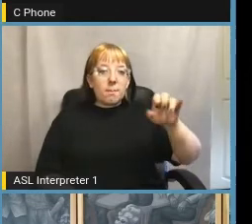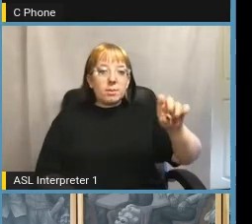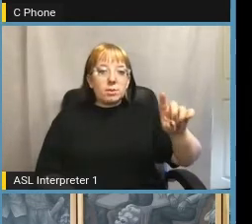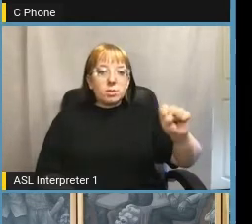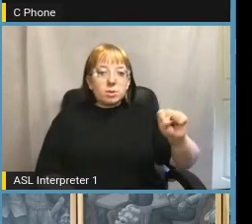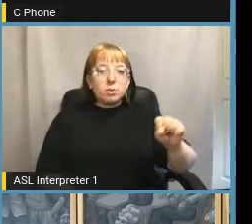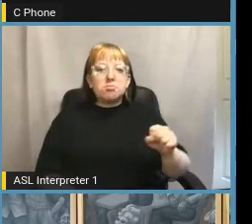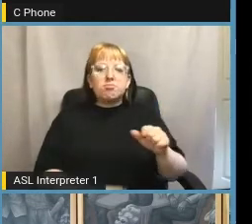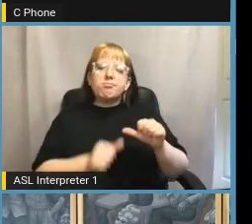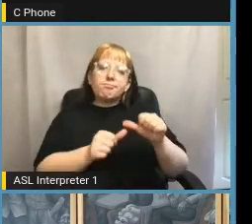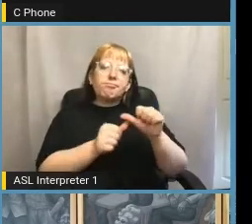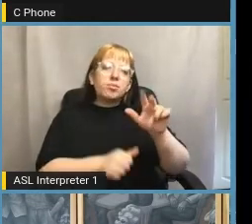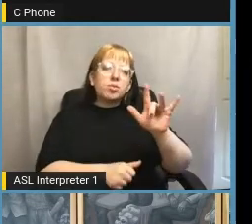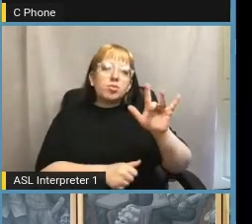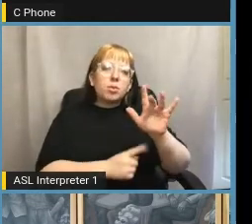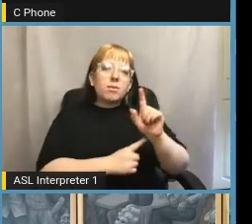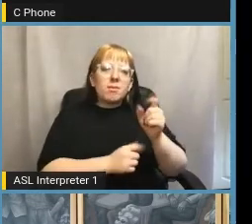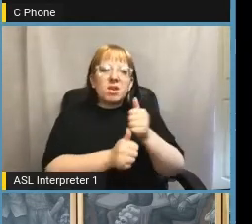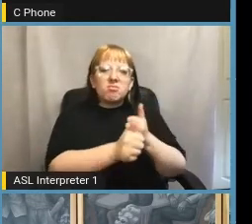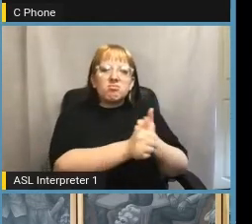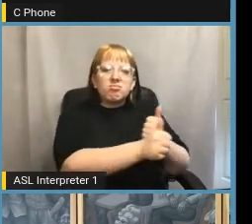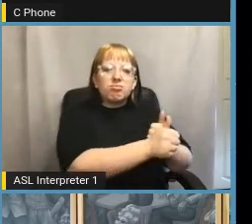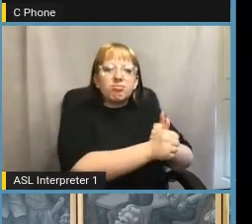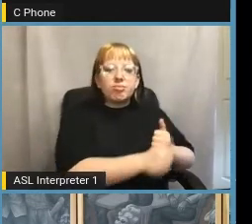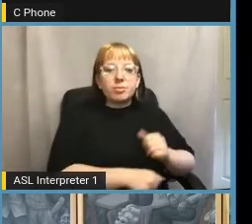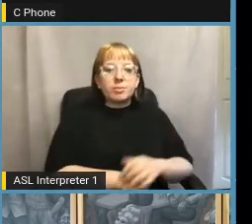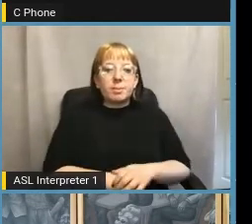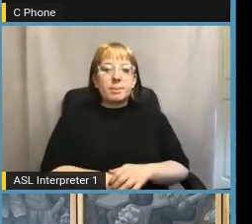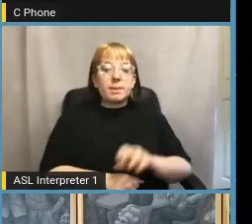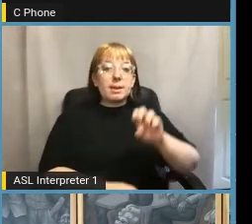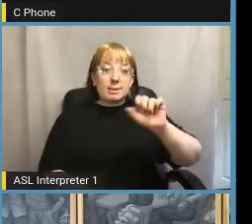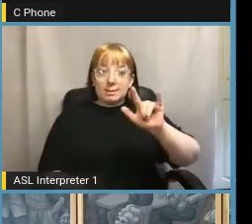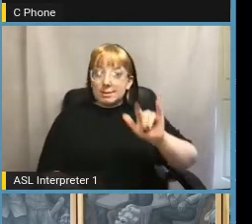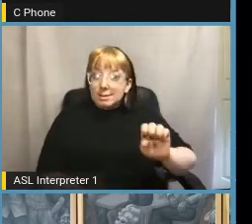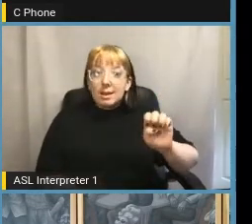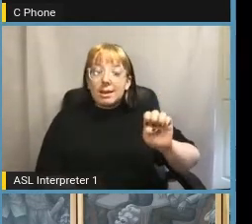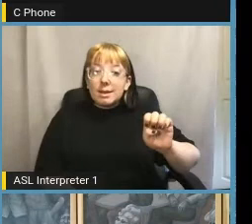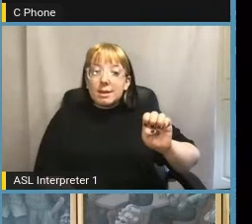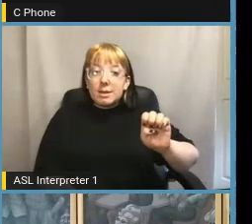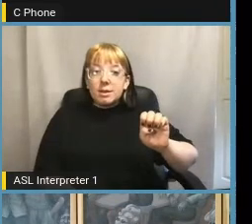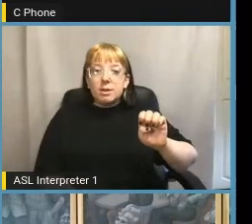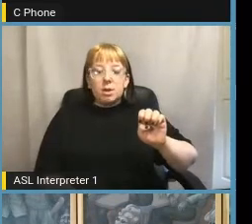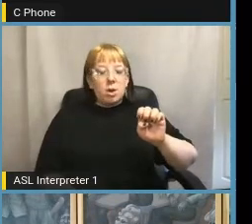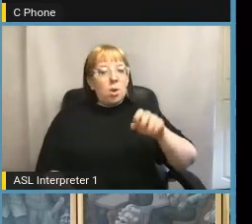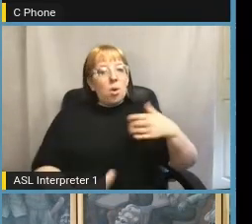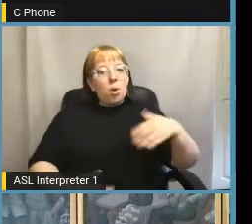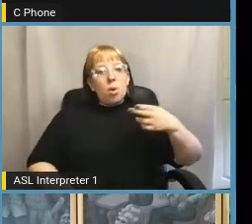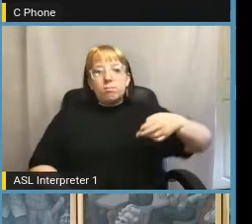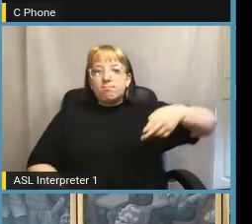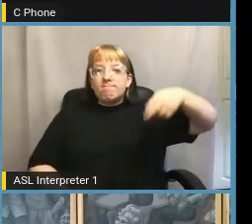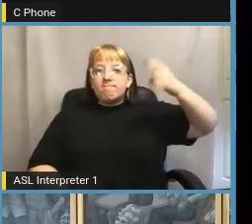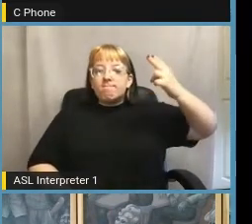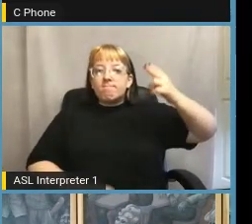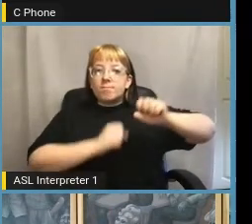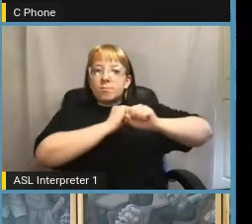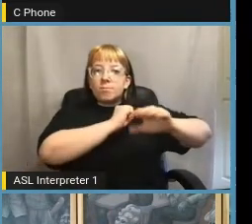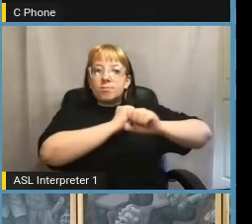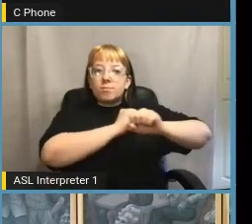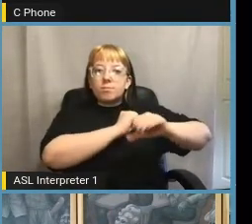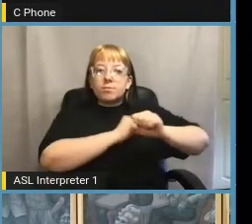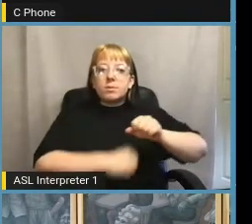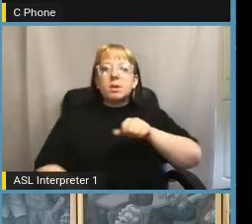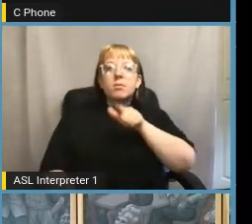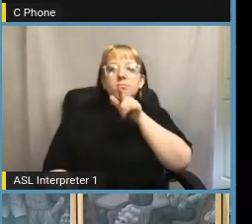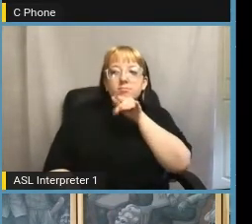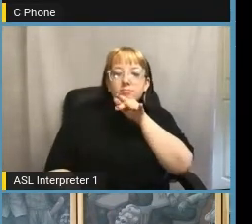25 minutes each. Our style of podcast is highly produced. It's a narrator, central neutral